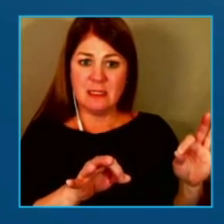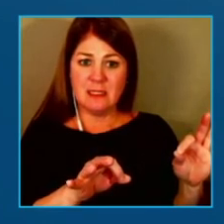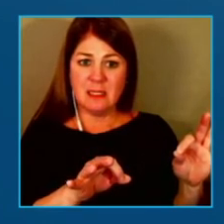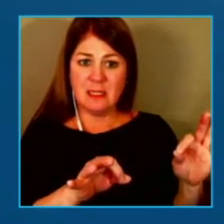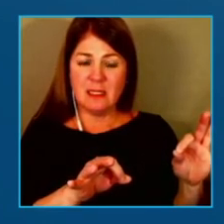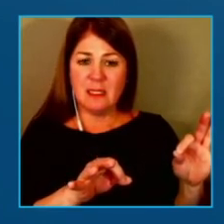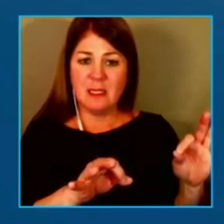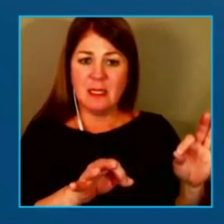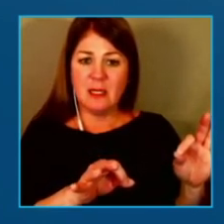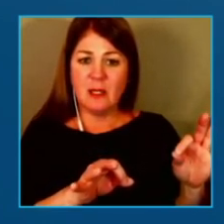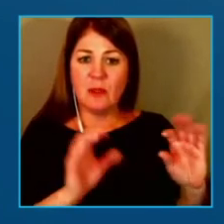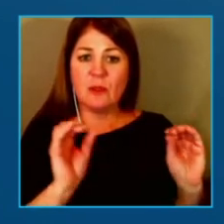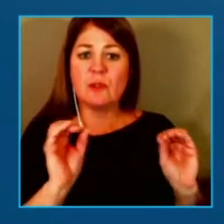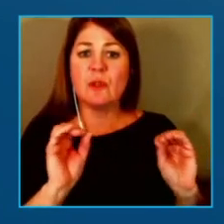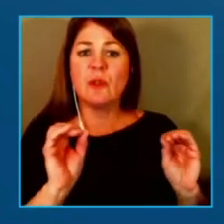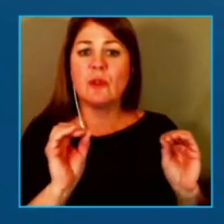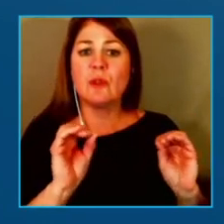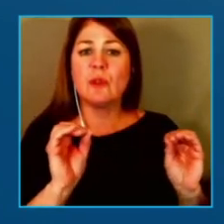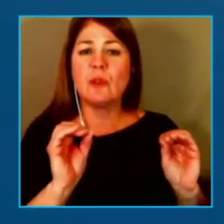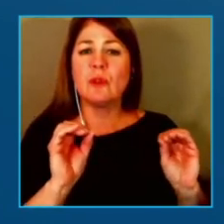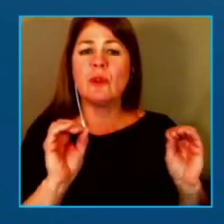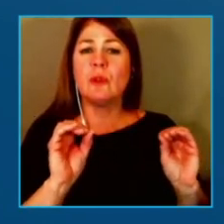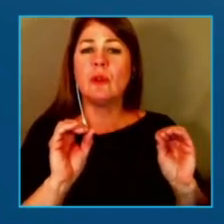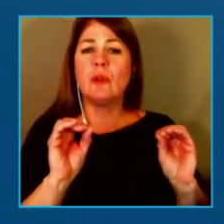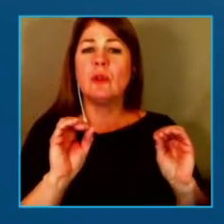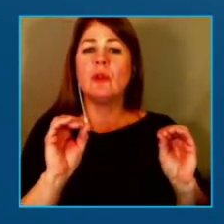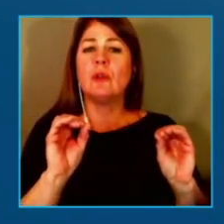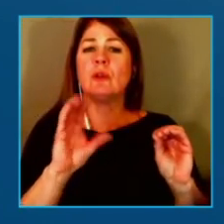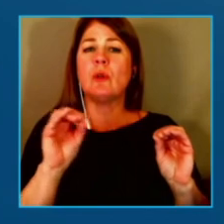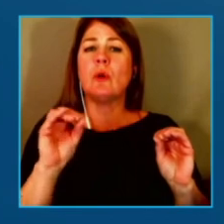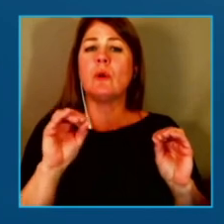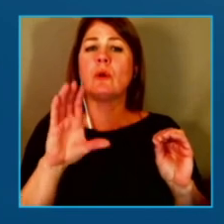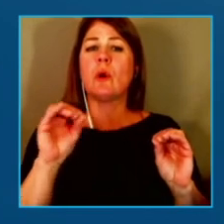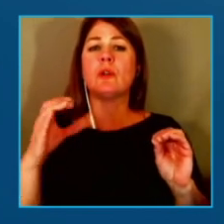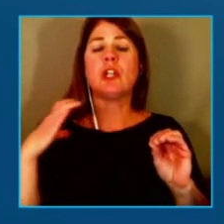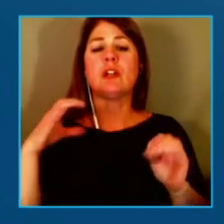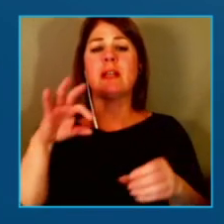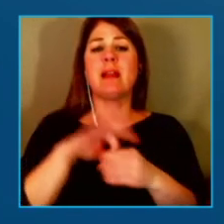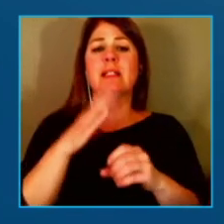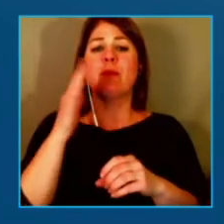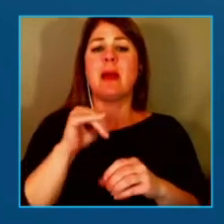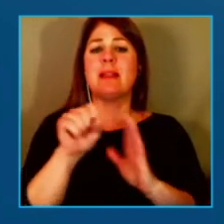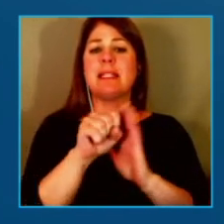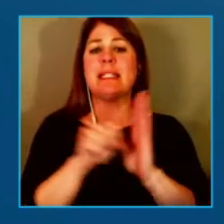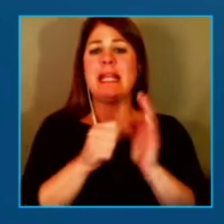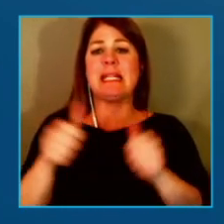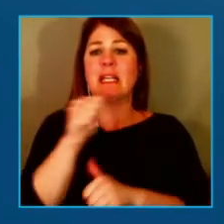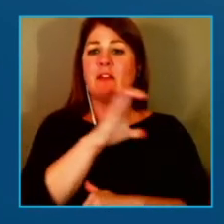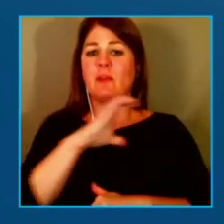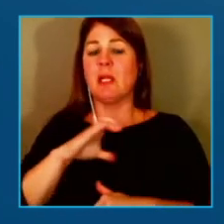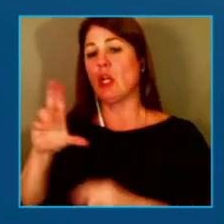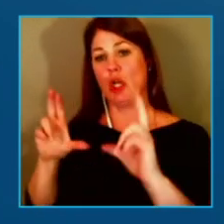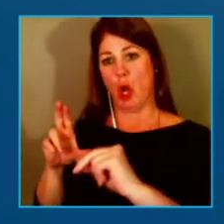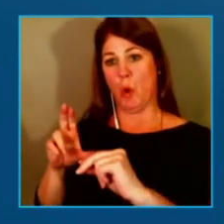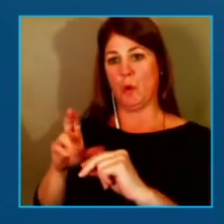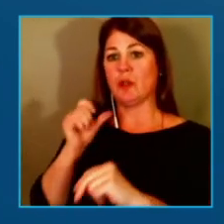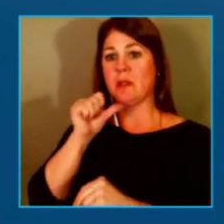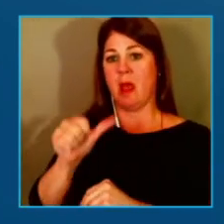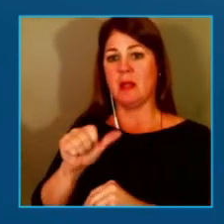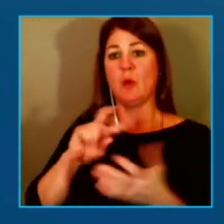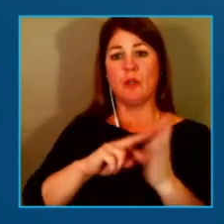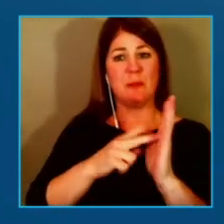right, so there's no co-chairs elected by the State Executive Committee? There's not. Okay, so that maybe should be deleted, if